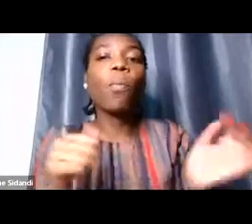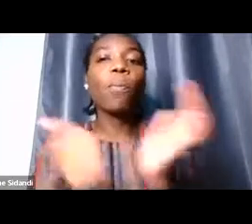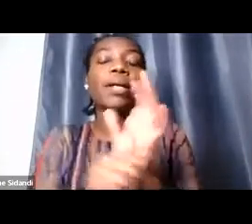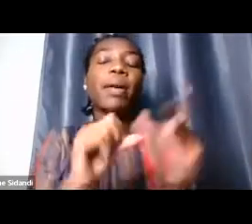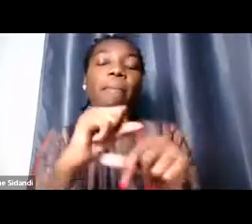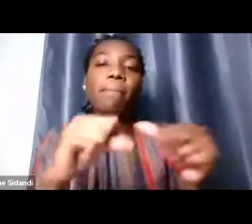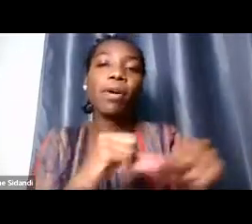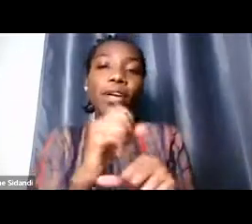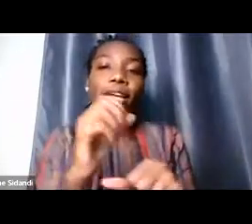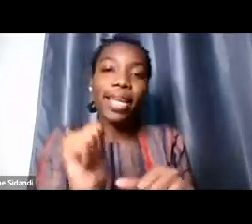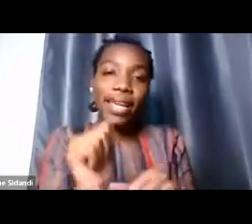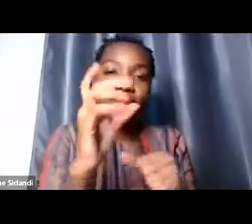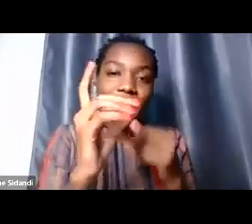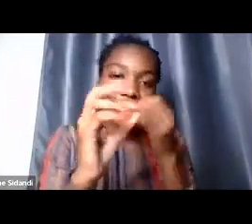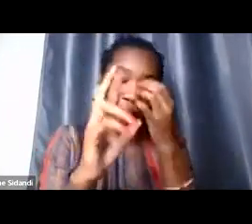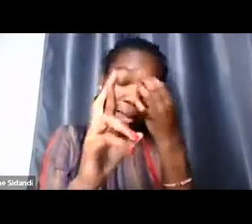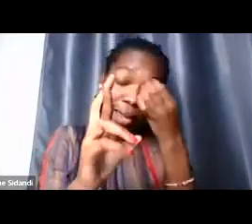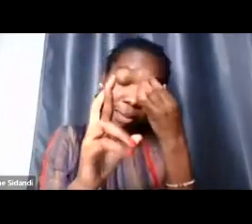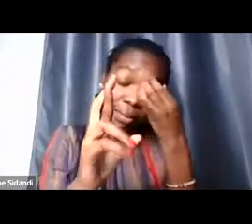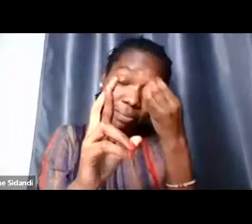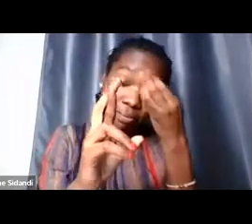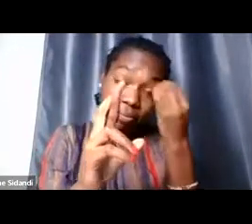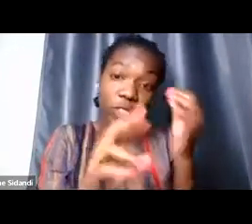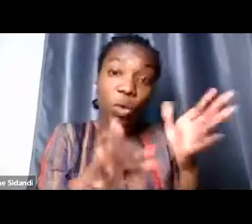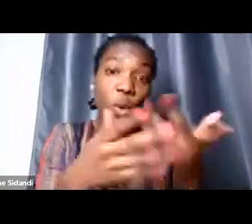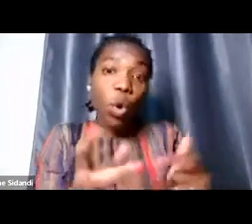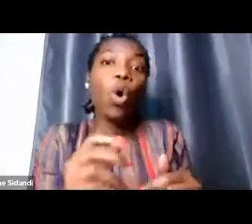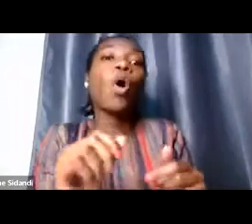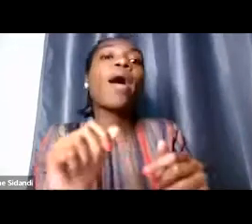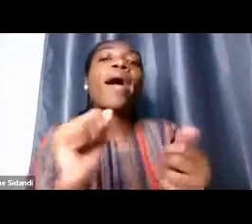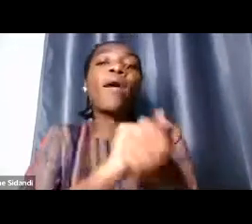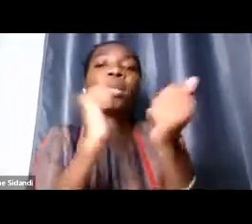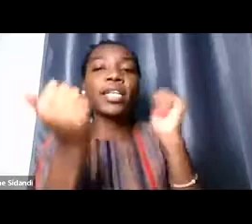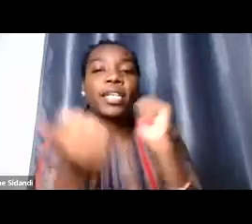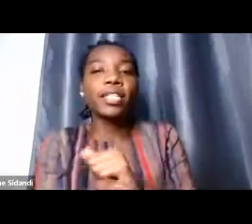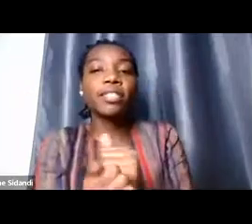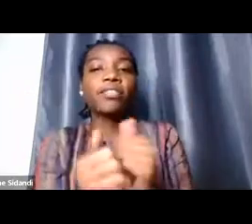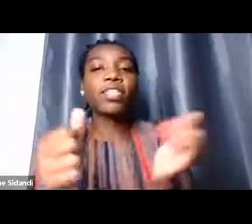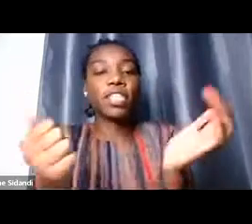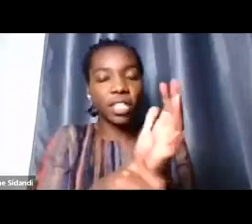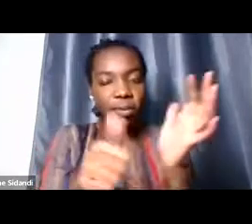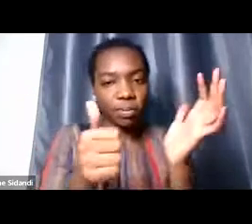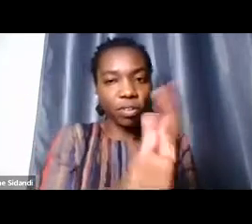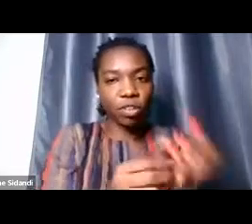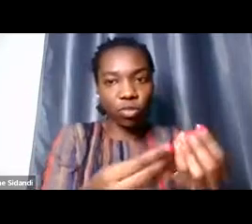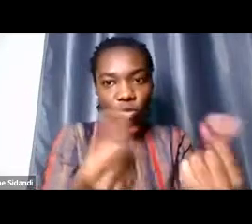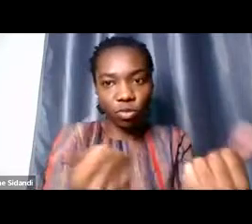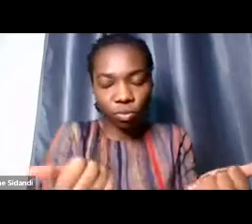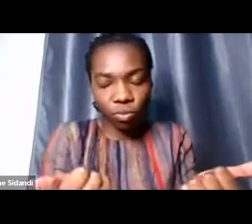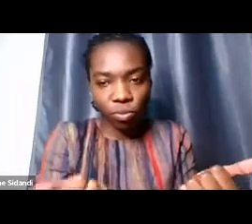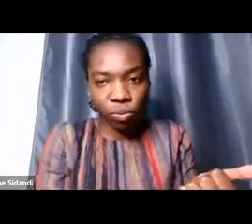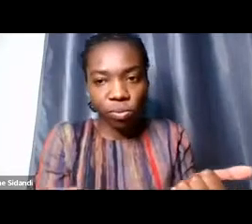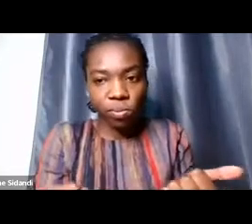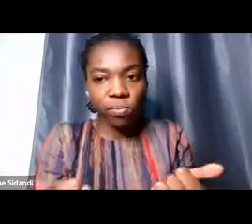ADR, or alternative dispute resolution. And for us maybe to